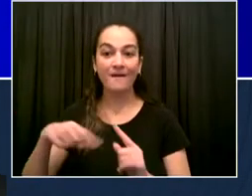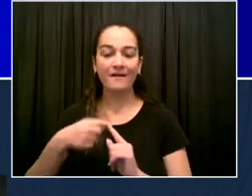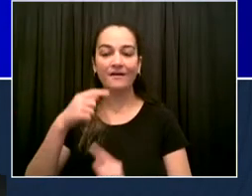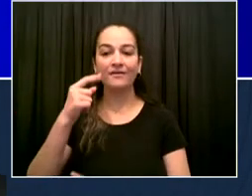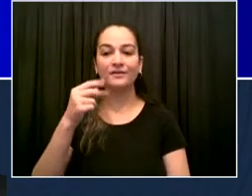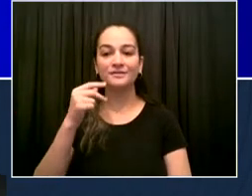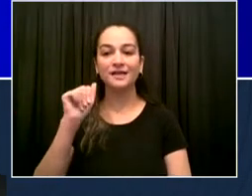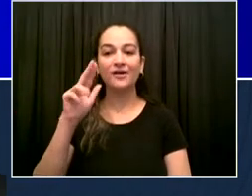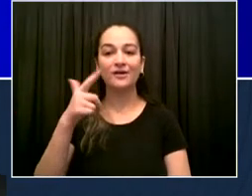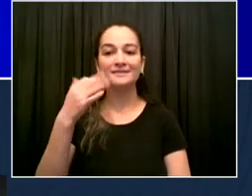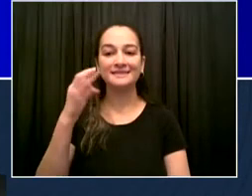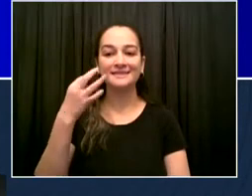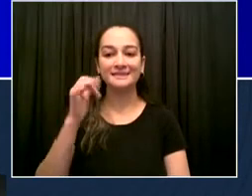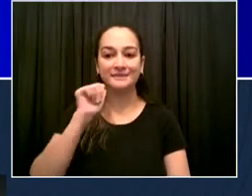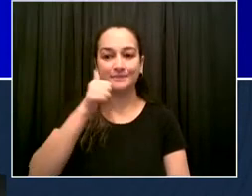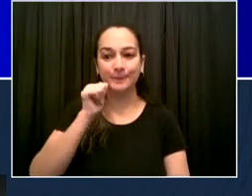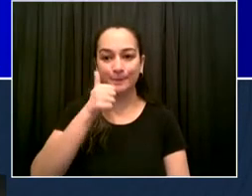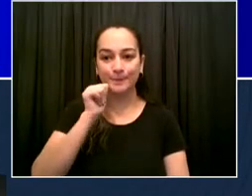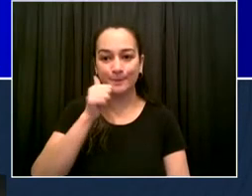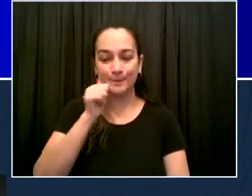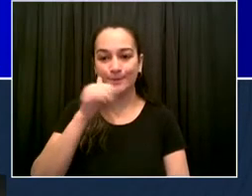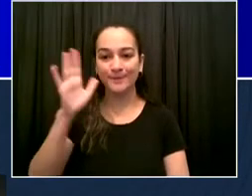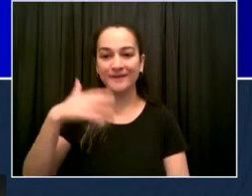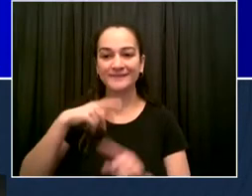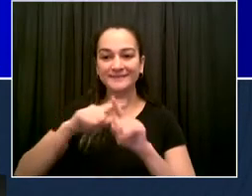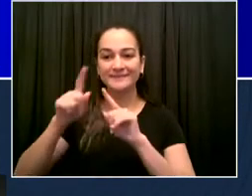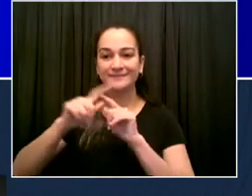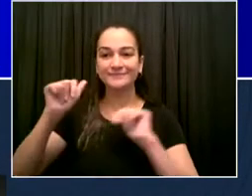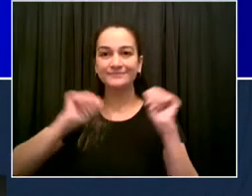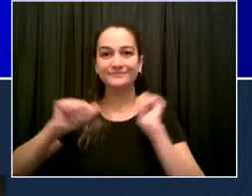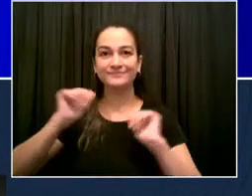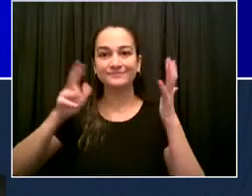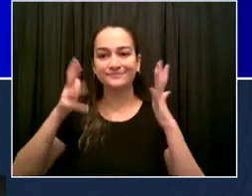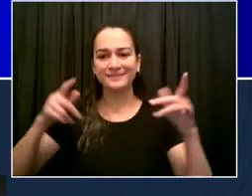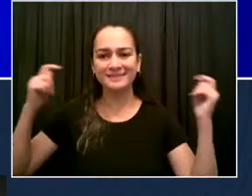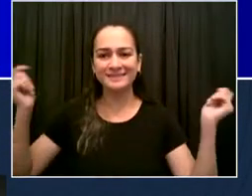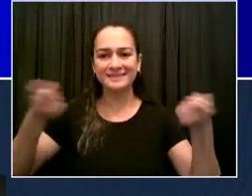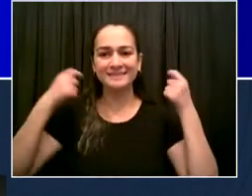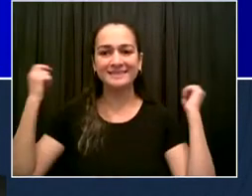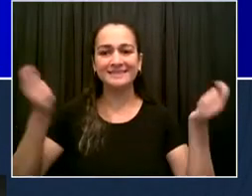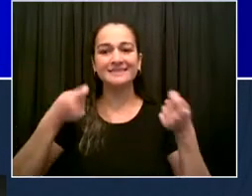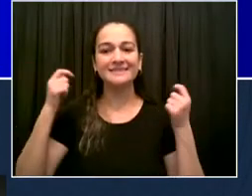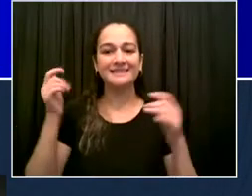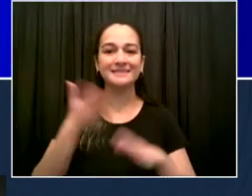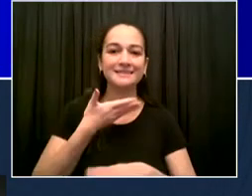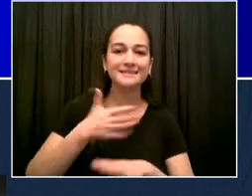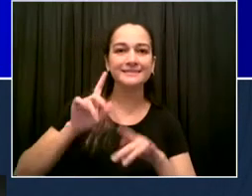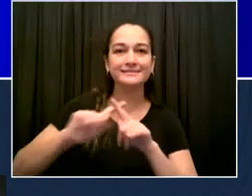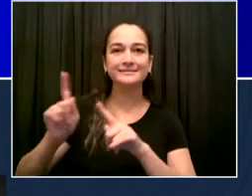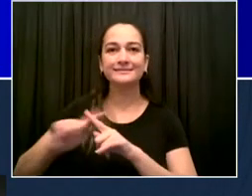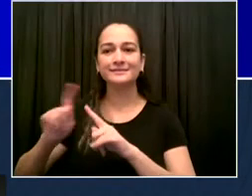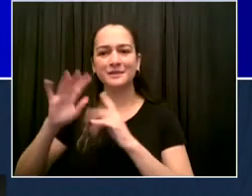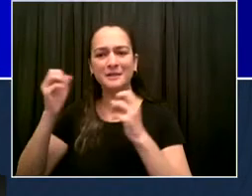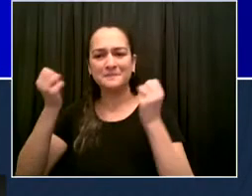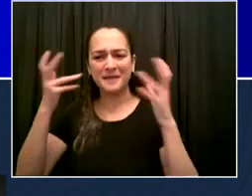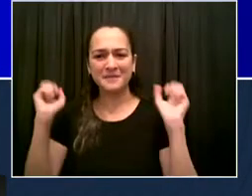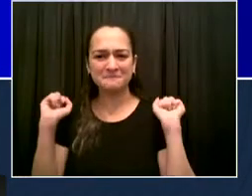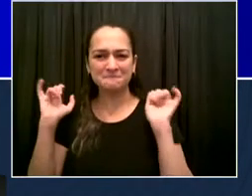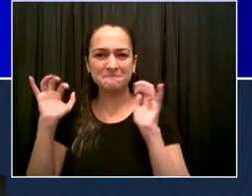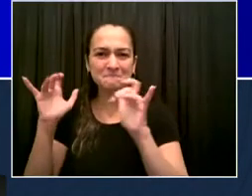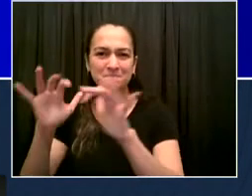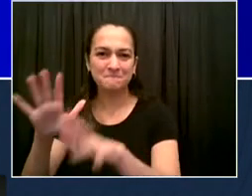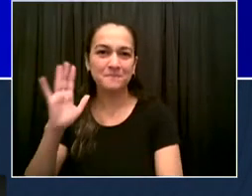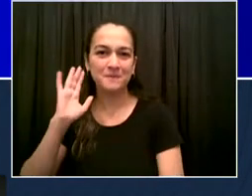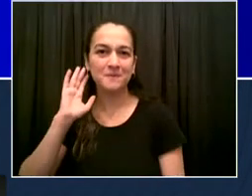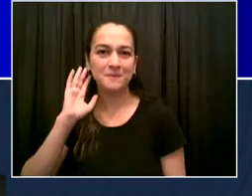of and by and for New York City. Many greats shaped hip hop's history, but few had the impact